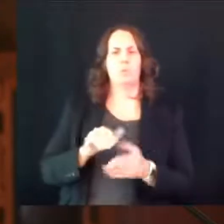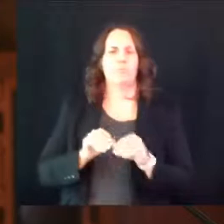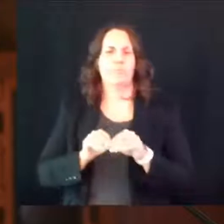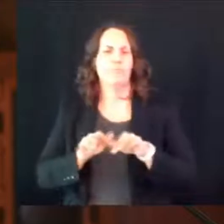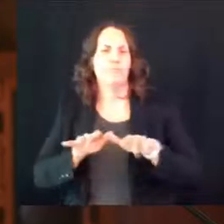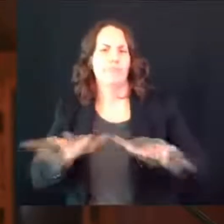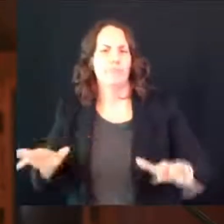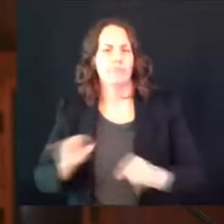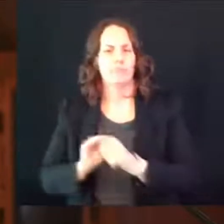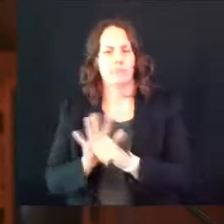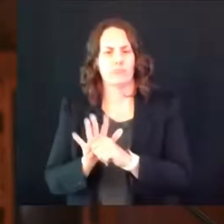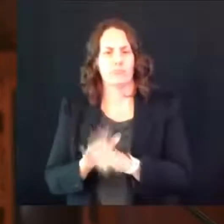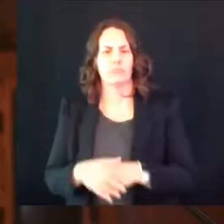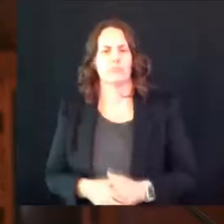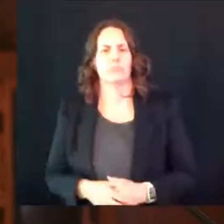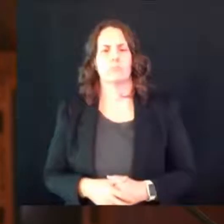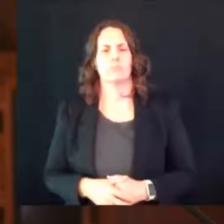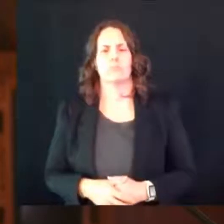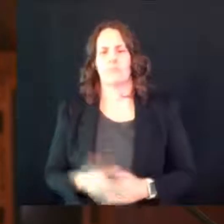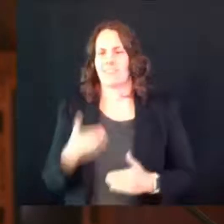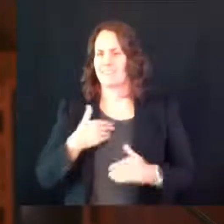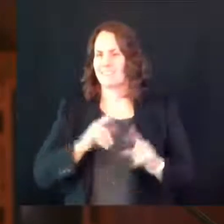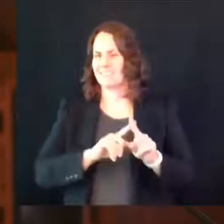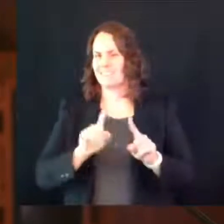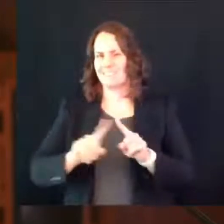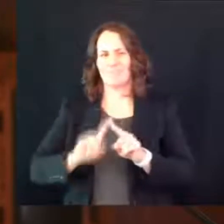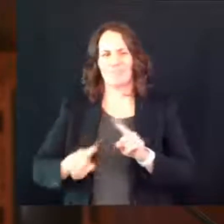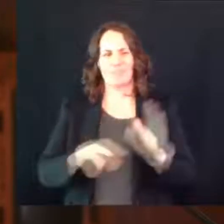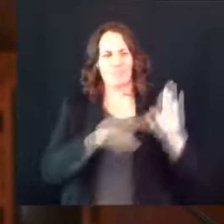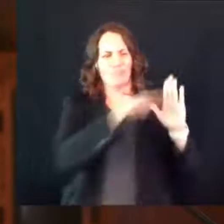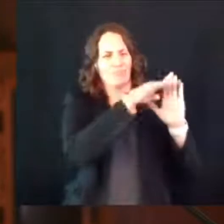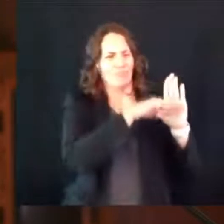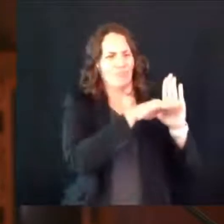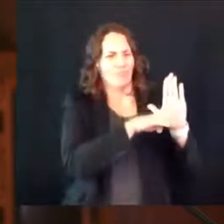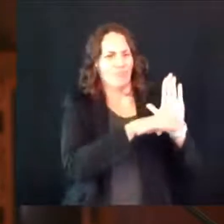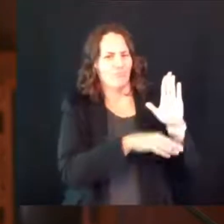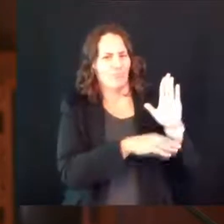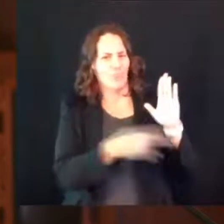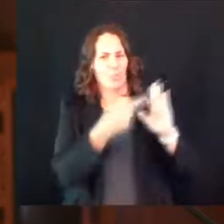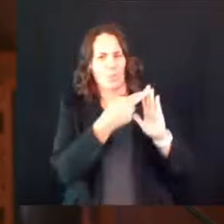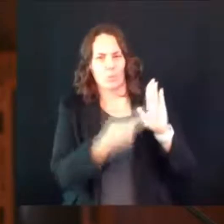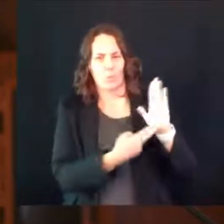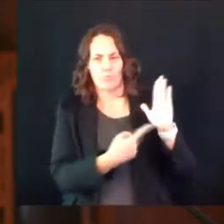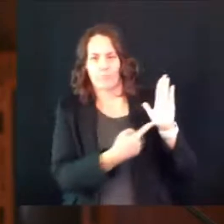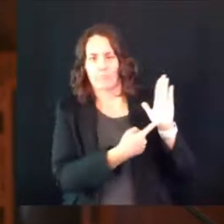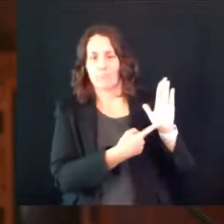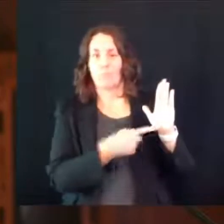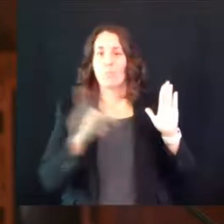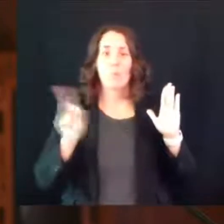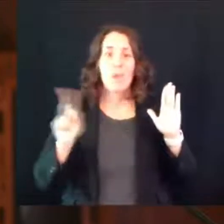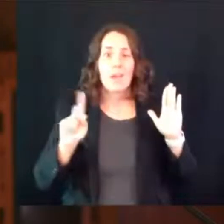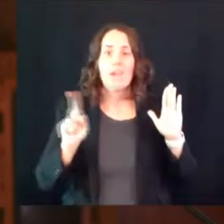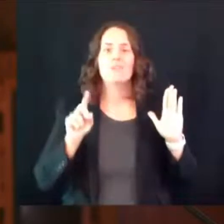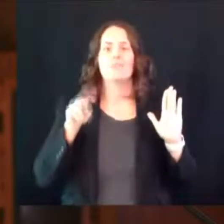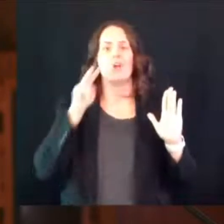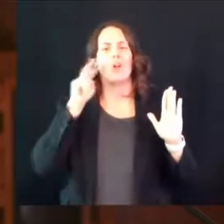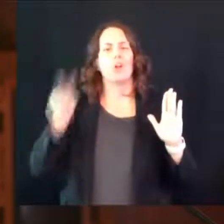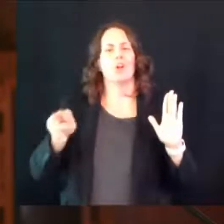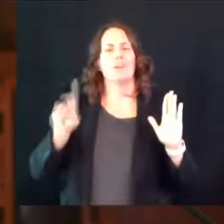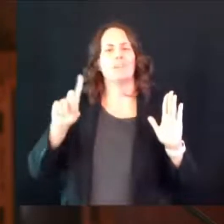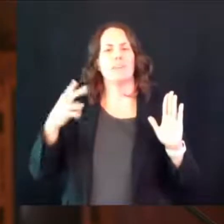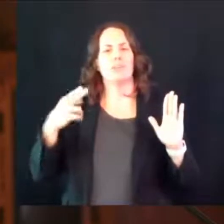our website, so you're certainly welcome to look at it there, and we are happy as always to work with local public